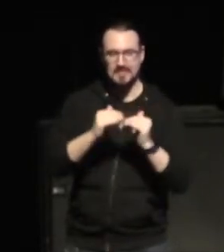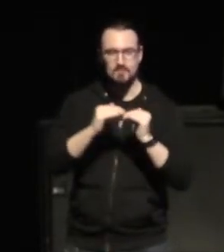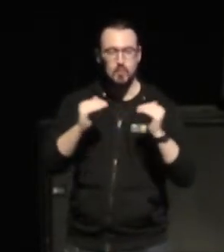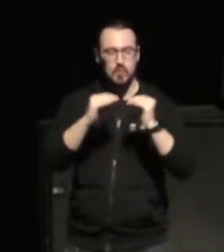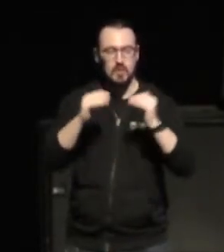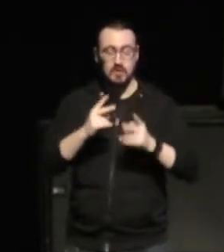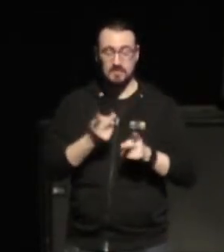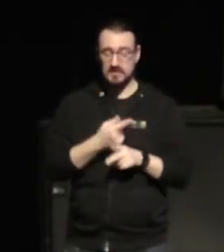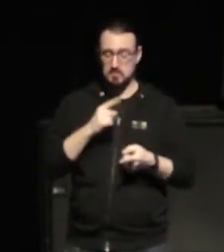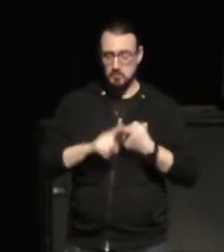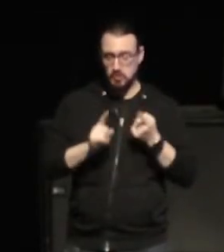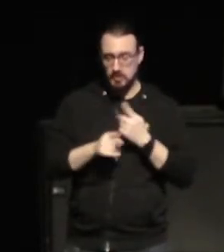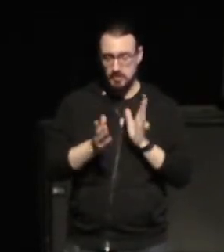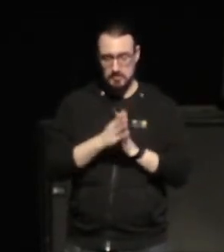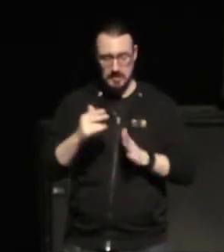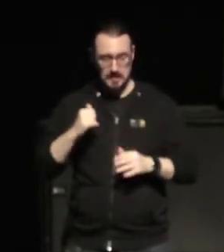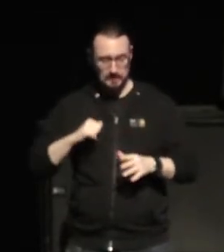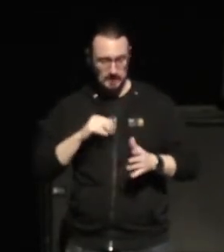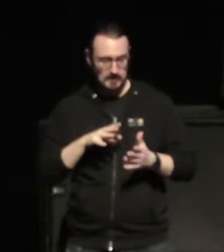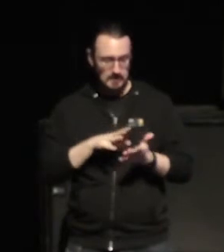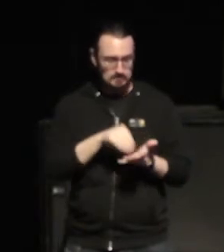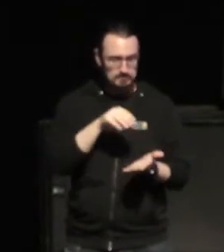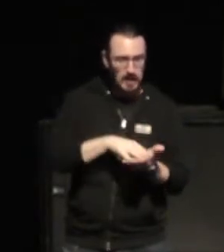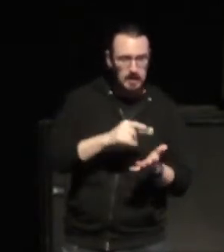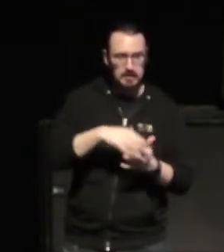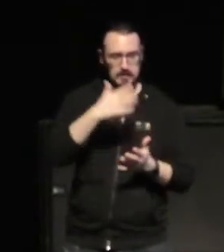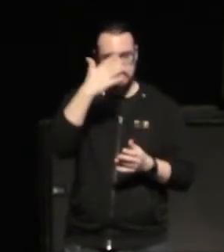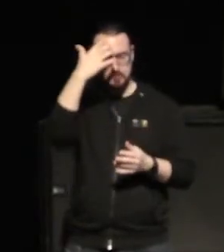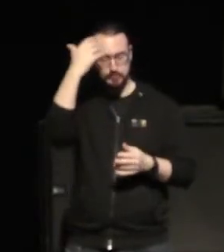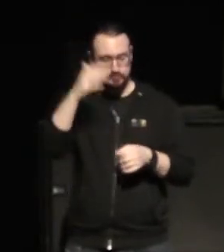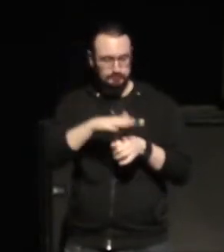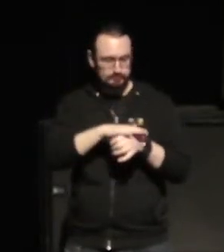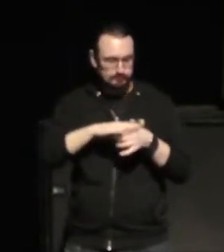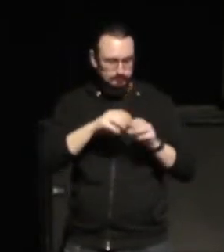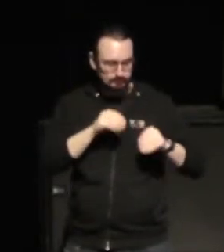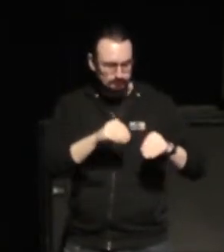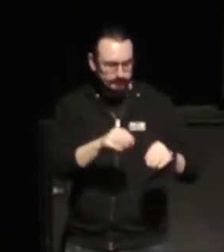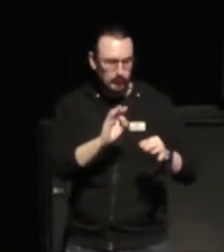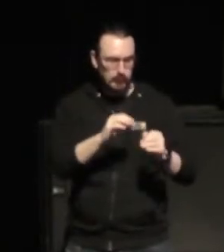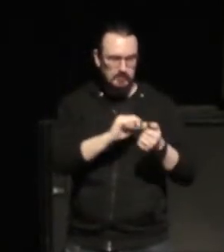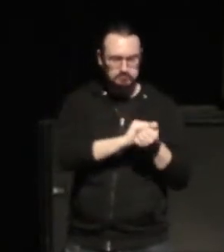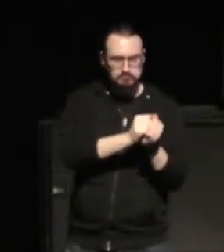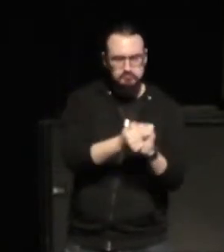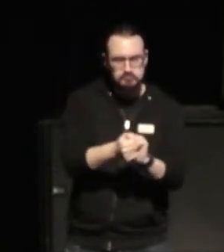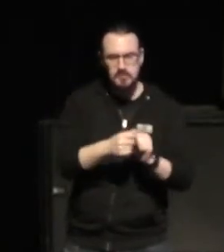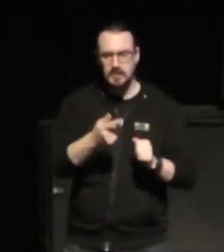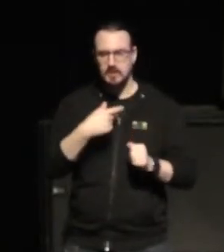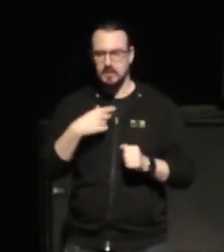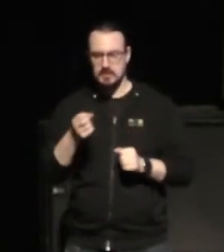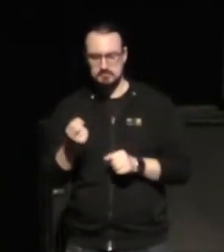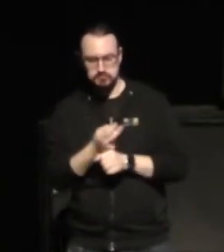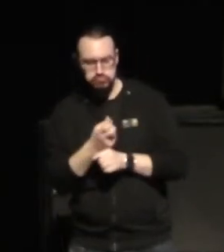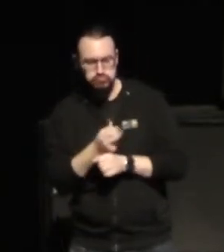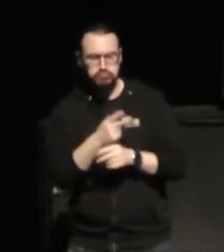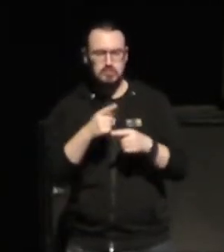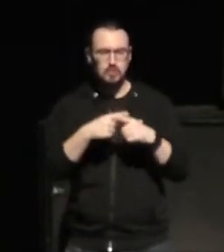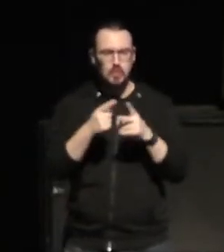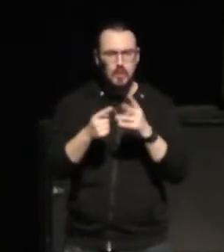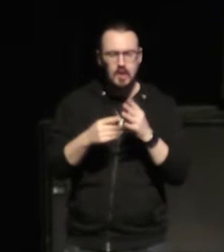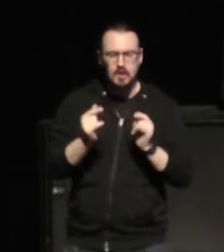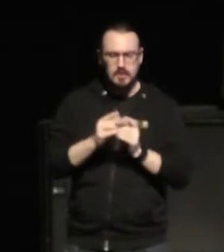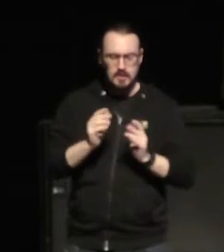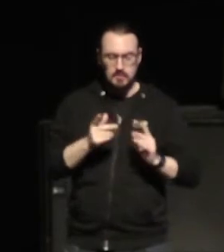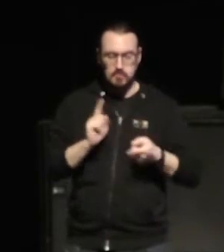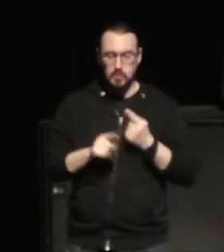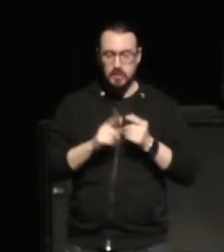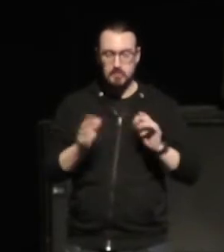include everything from land use in agriculture, fishing, emissions of greenhouse gas emissions, but also volumes